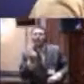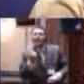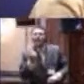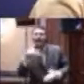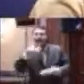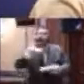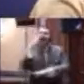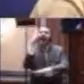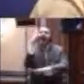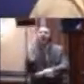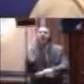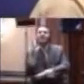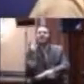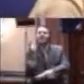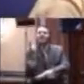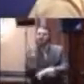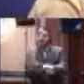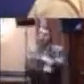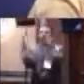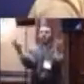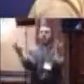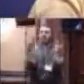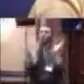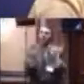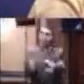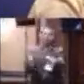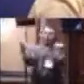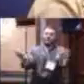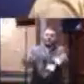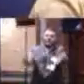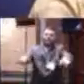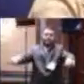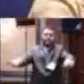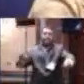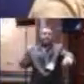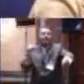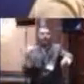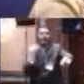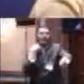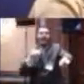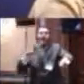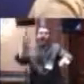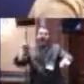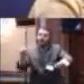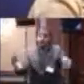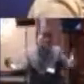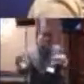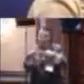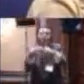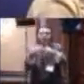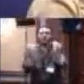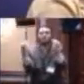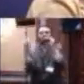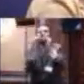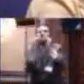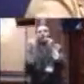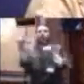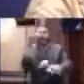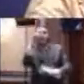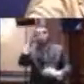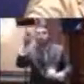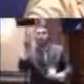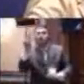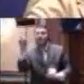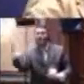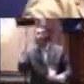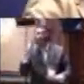of them. I mean, from as early as in the 70s, and here I was in my teens at that point in time,